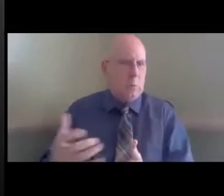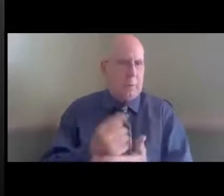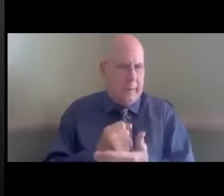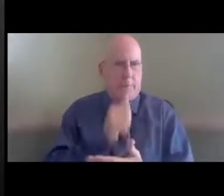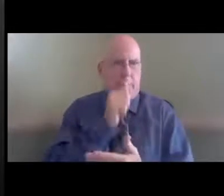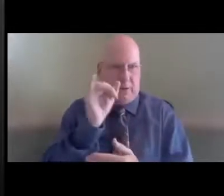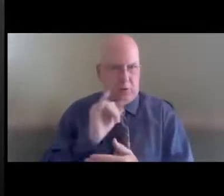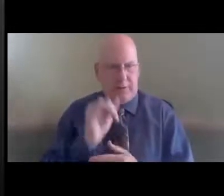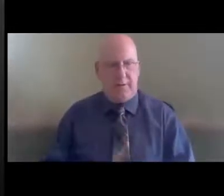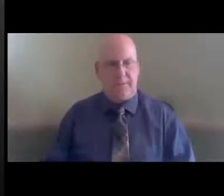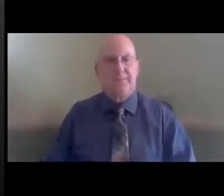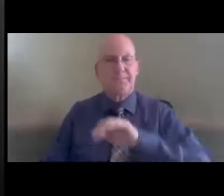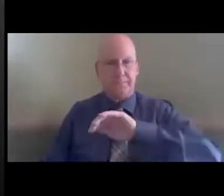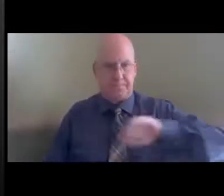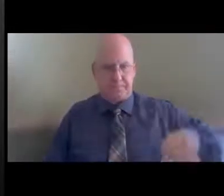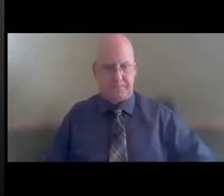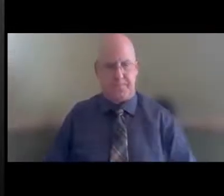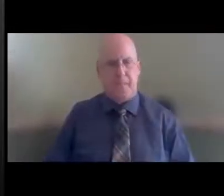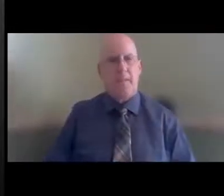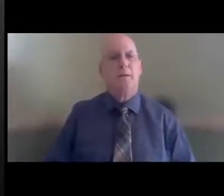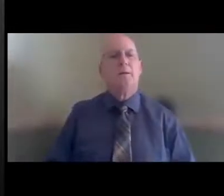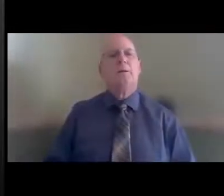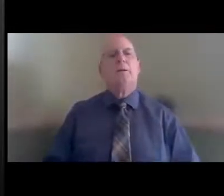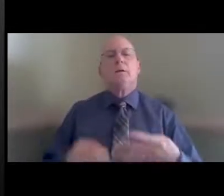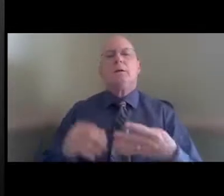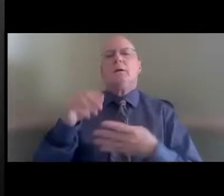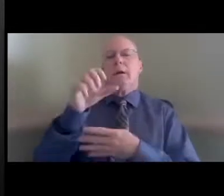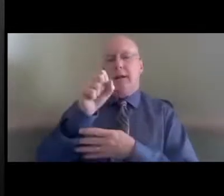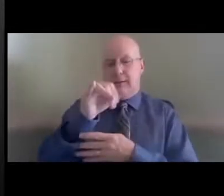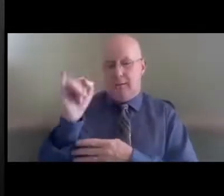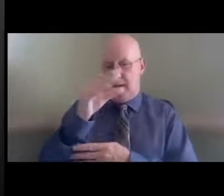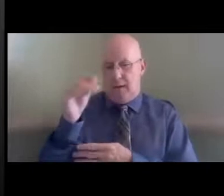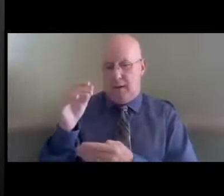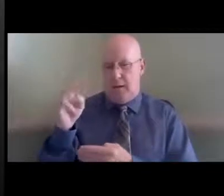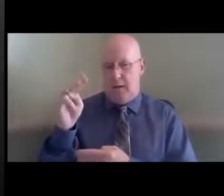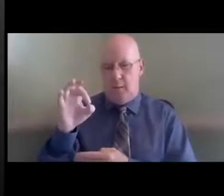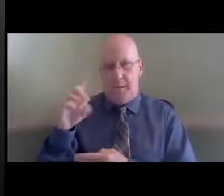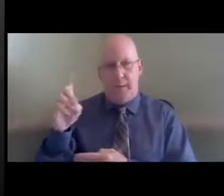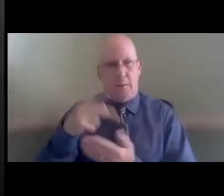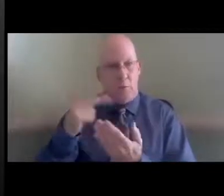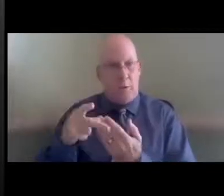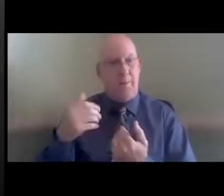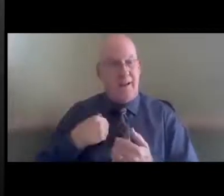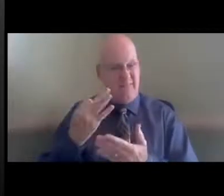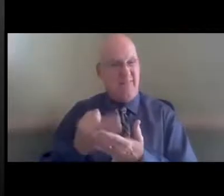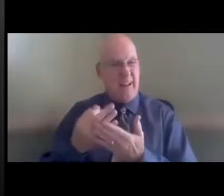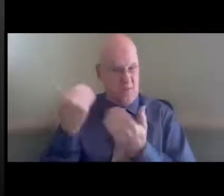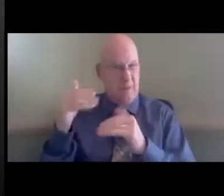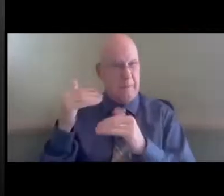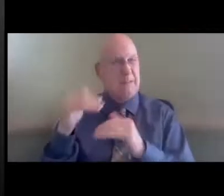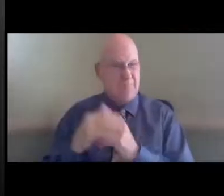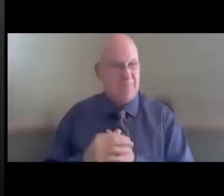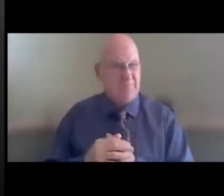So focusing on the SSI and Medicaid programs, these have financial limitations to them. There's also